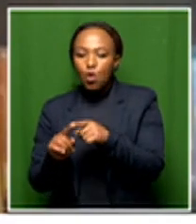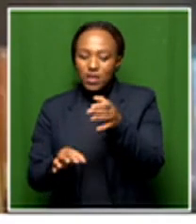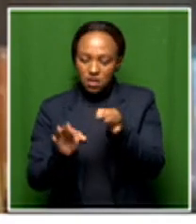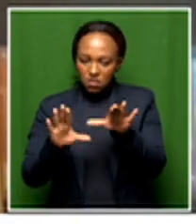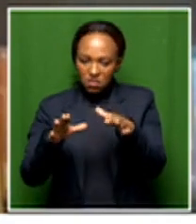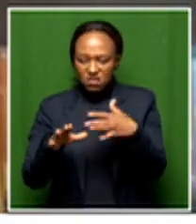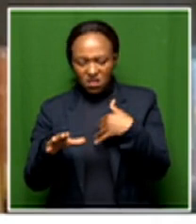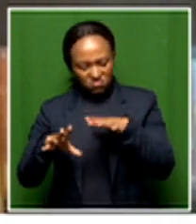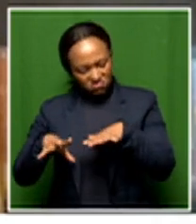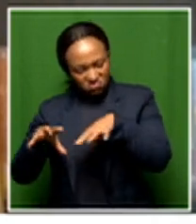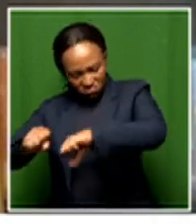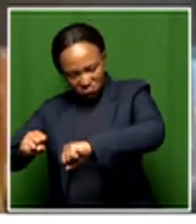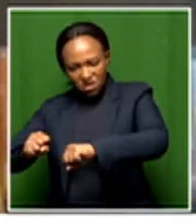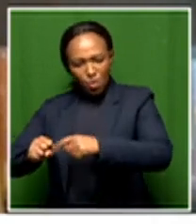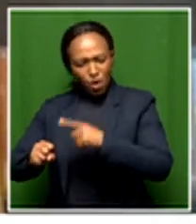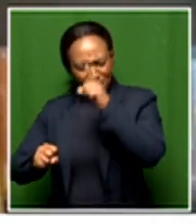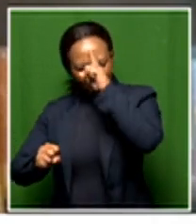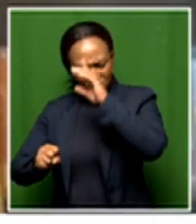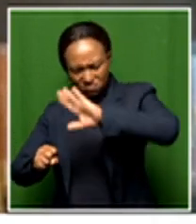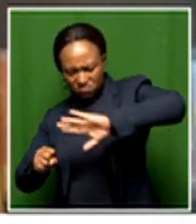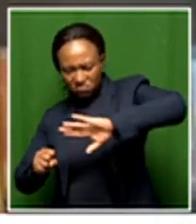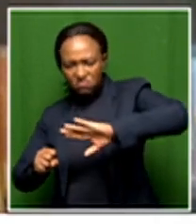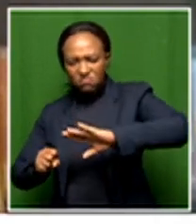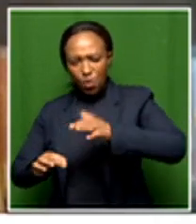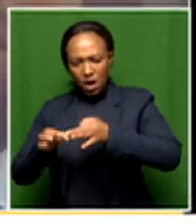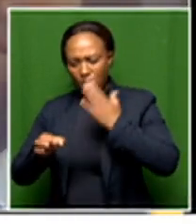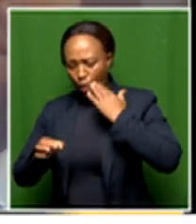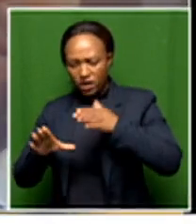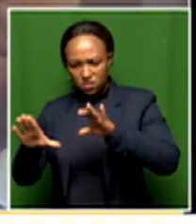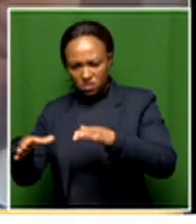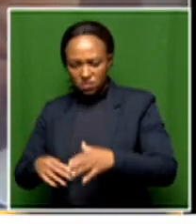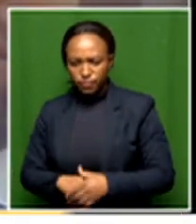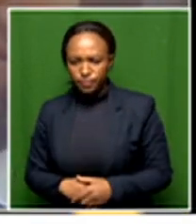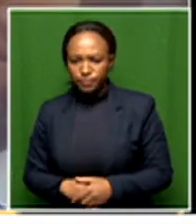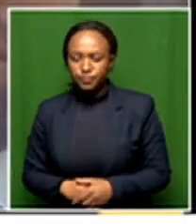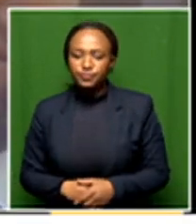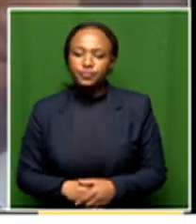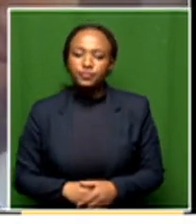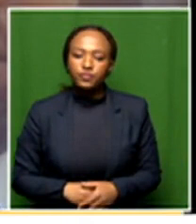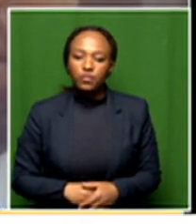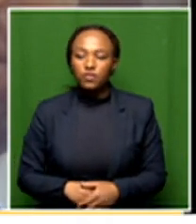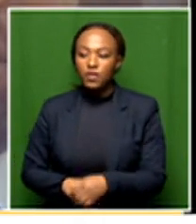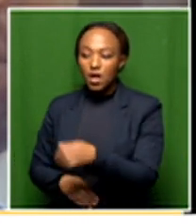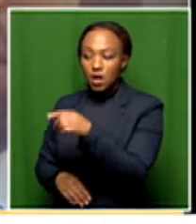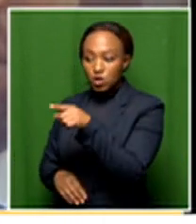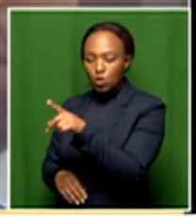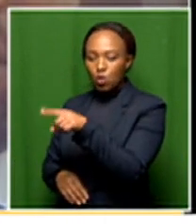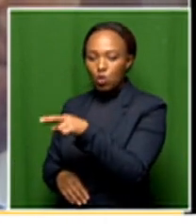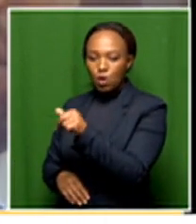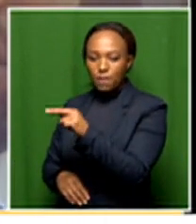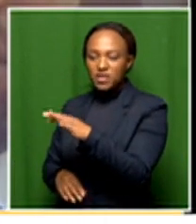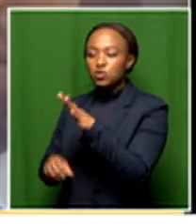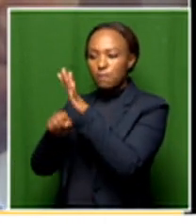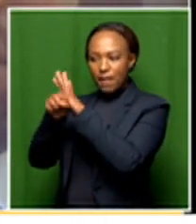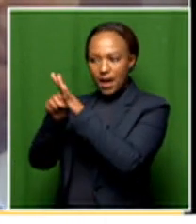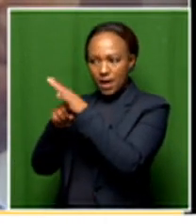party, and there's no place for black leaders in the DA. So against the backdrop of what you've just said now, Prince Mashele, what does this